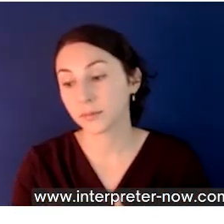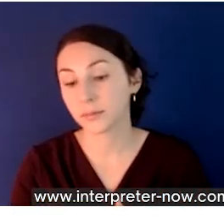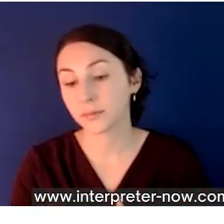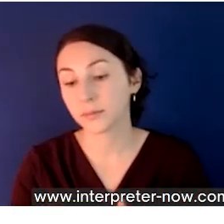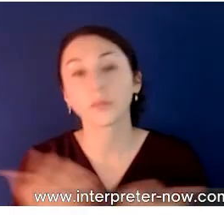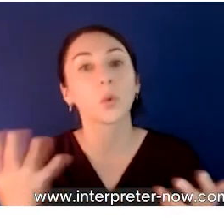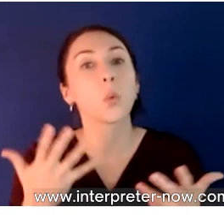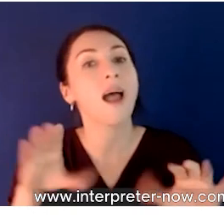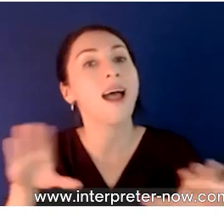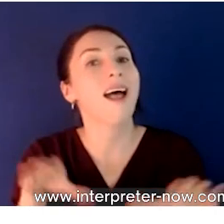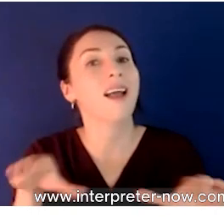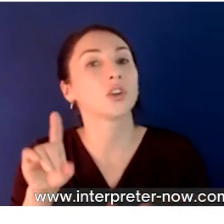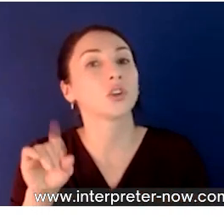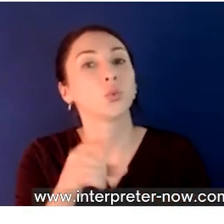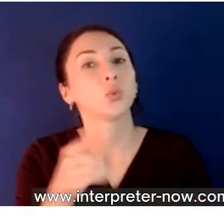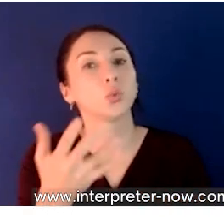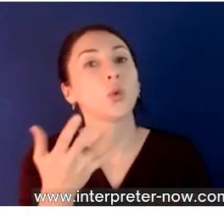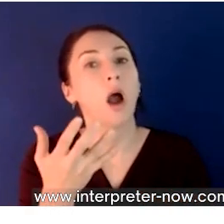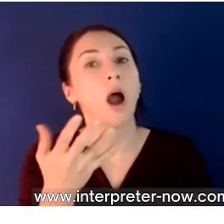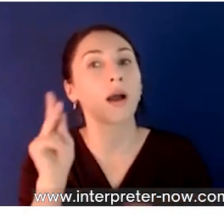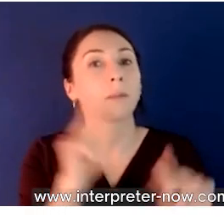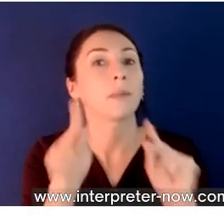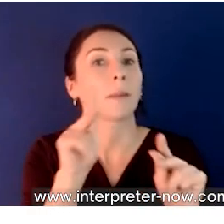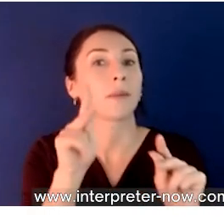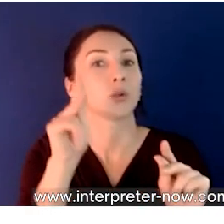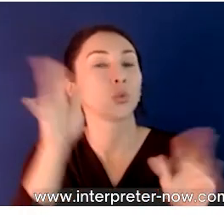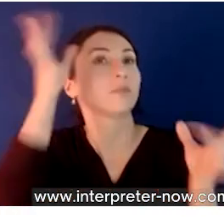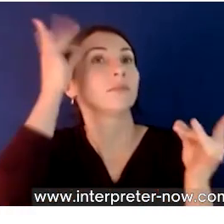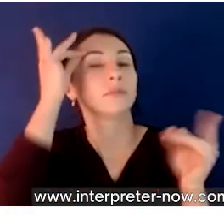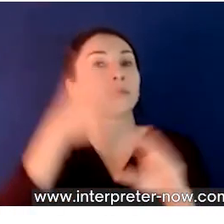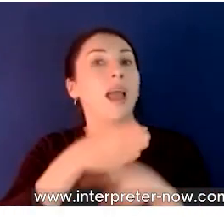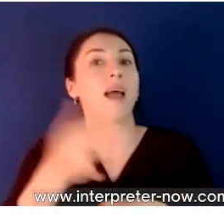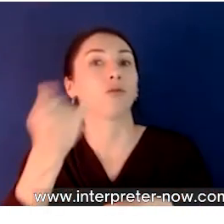what action would you like people to take coming away from our discussion today?